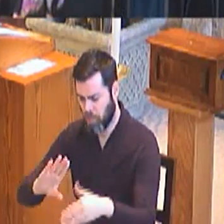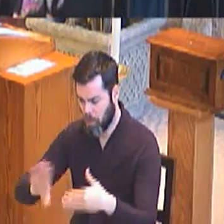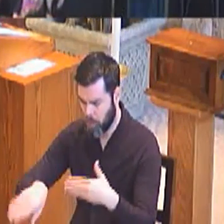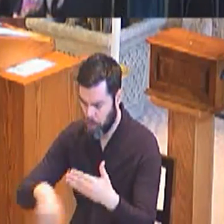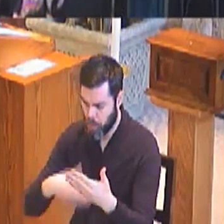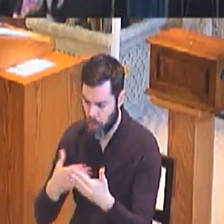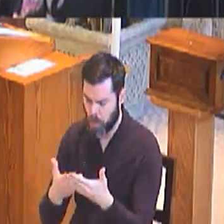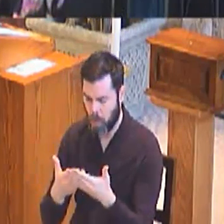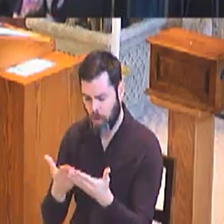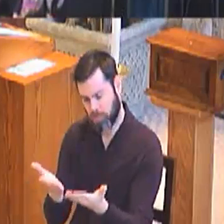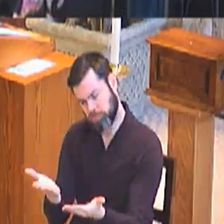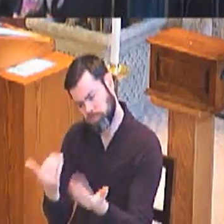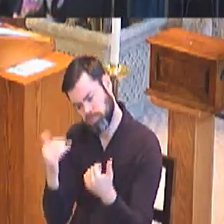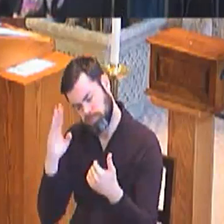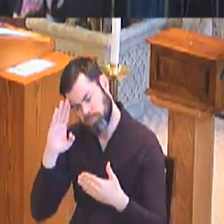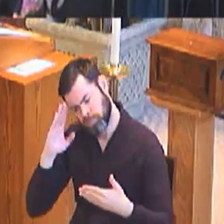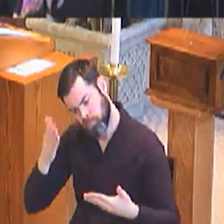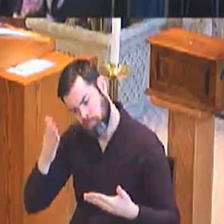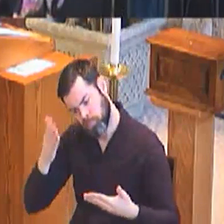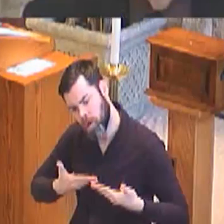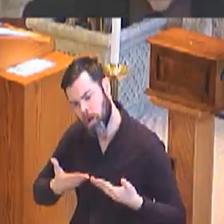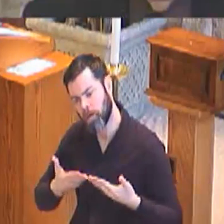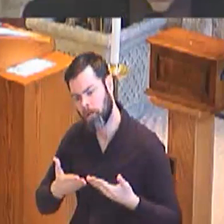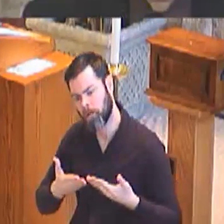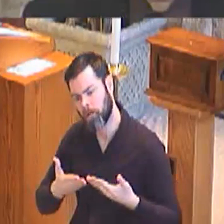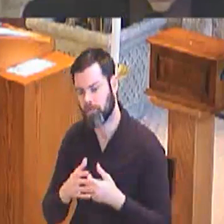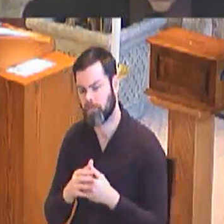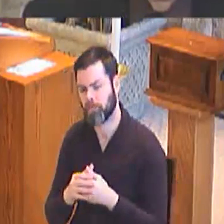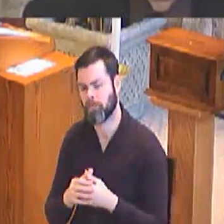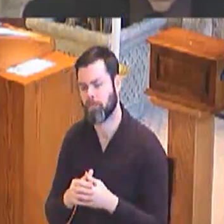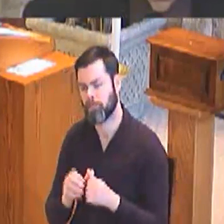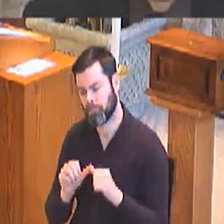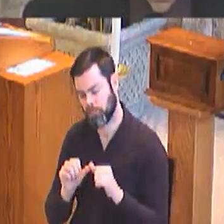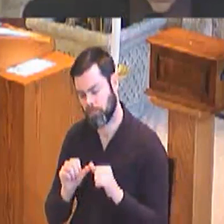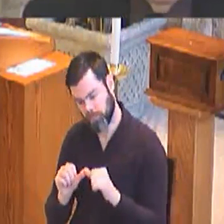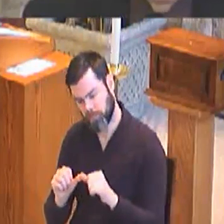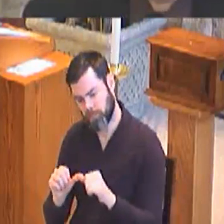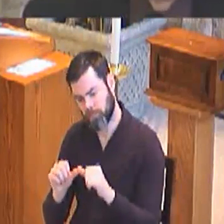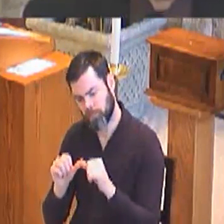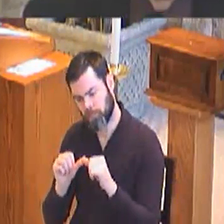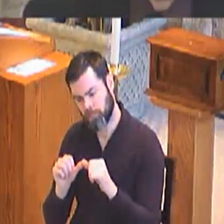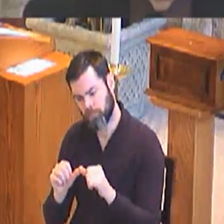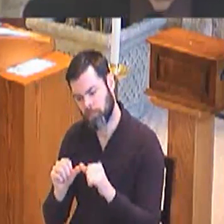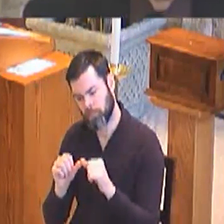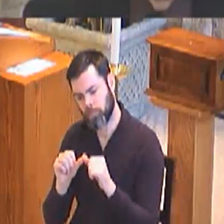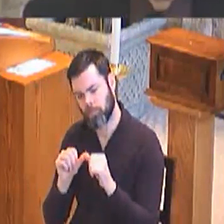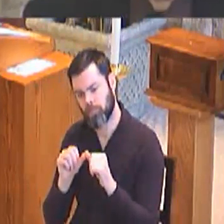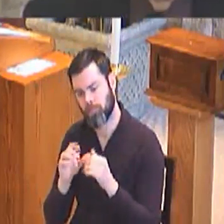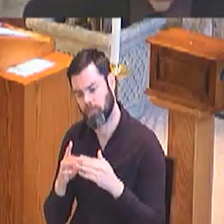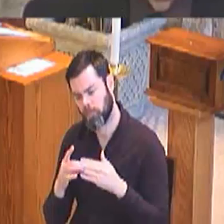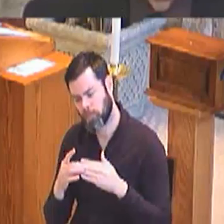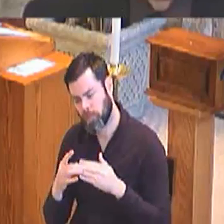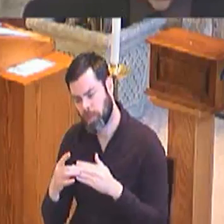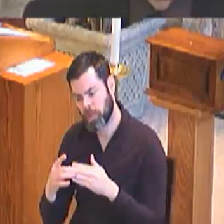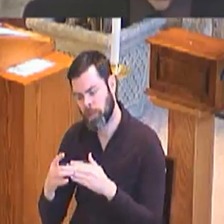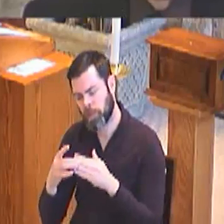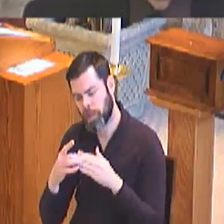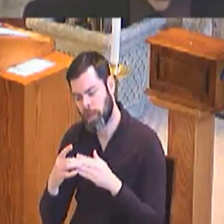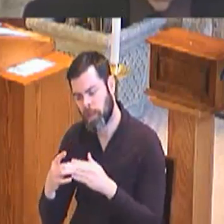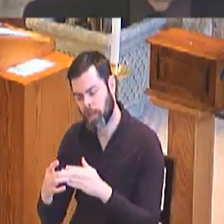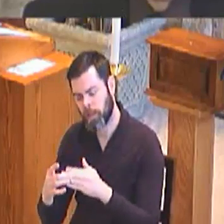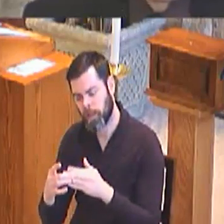denied. No need of moon or stars by night,